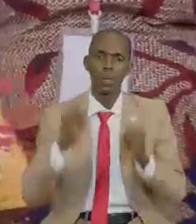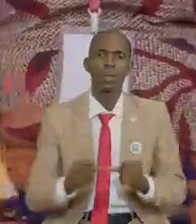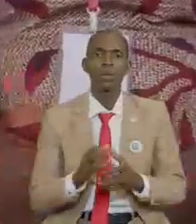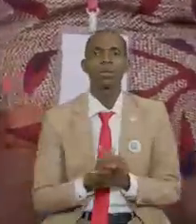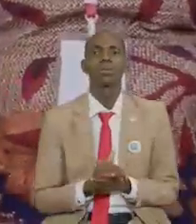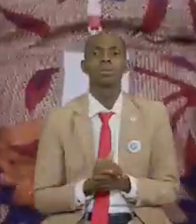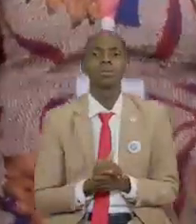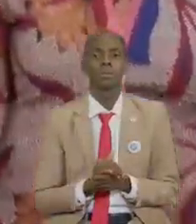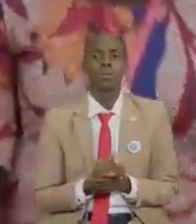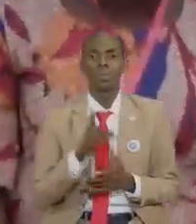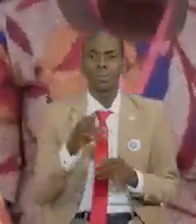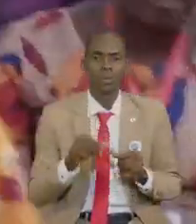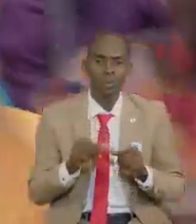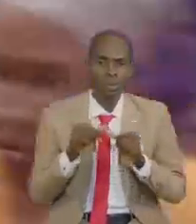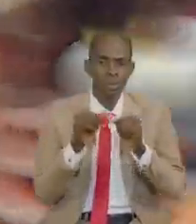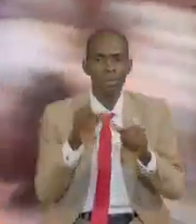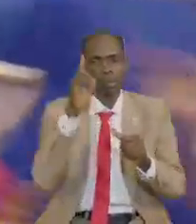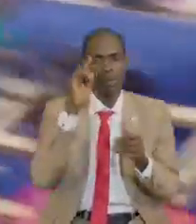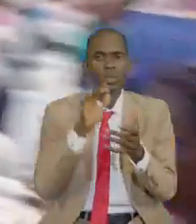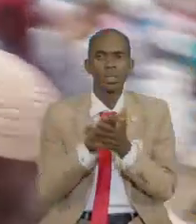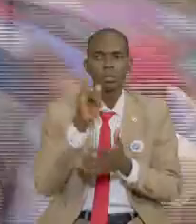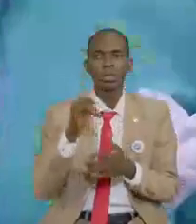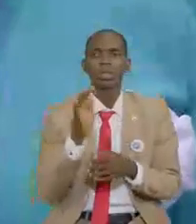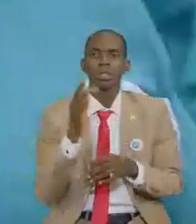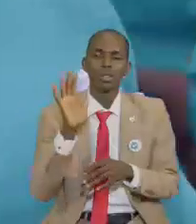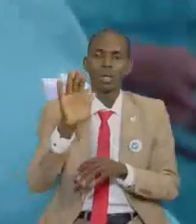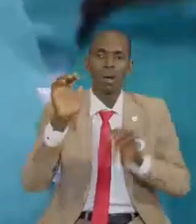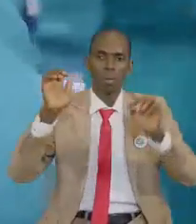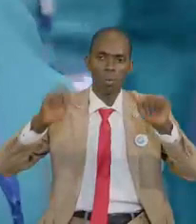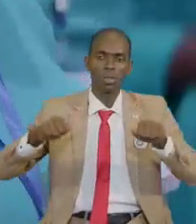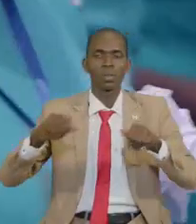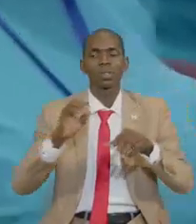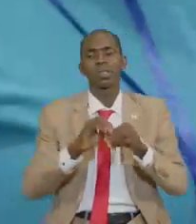You keep on believing your possibilities in Christ.